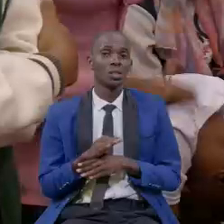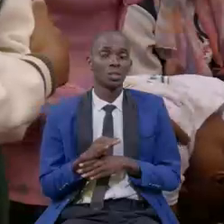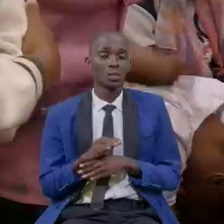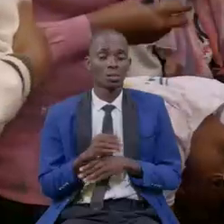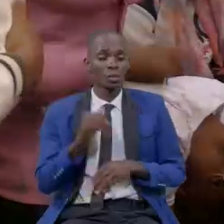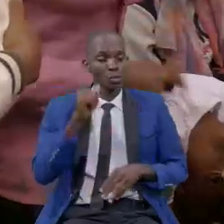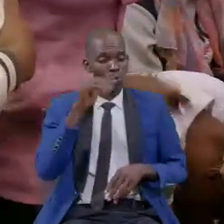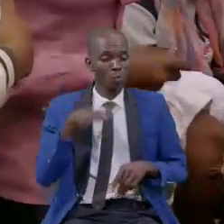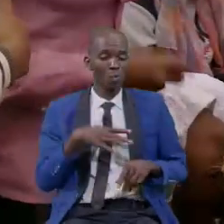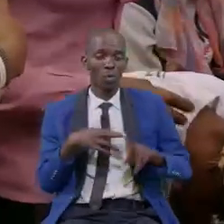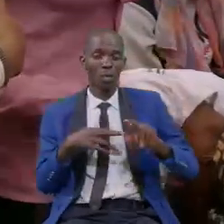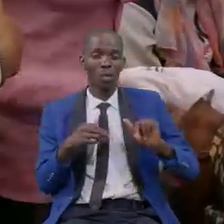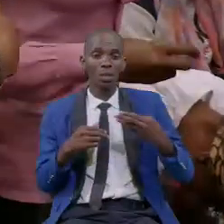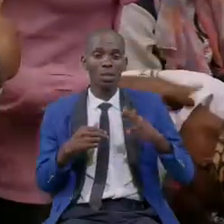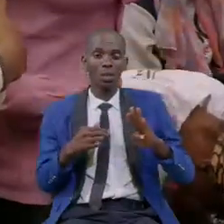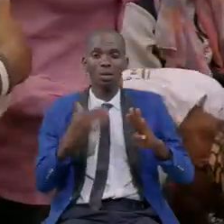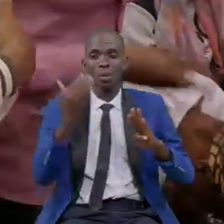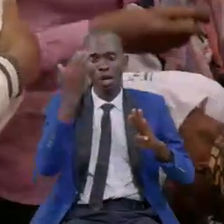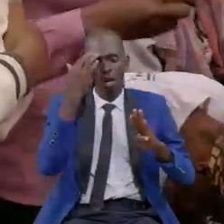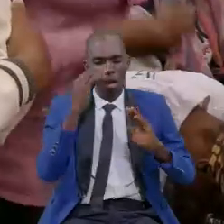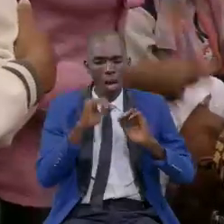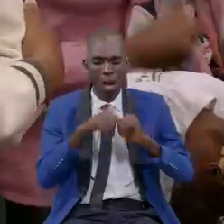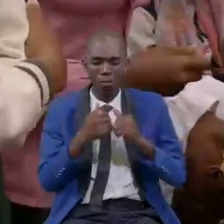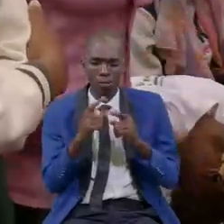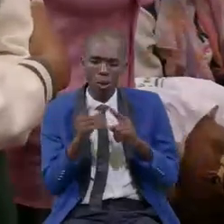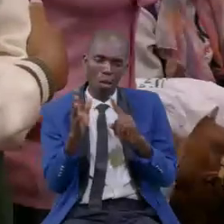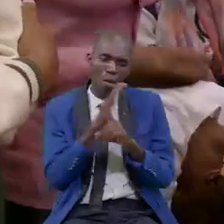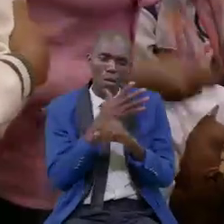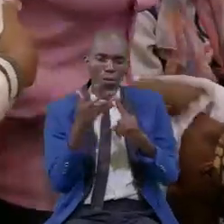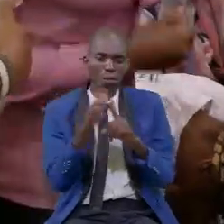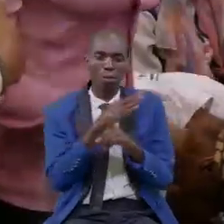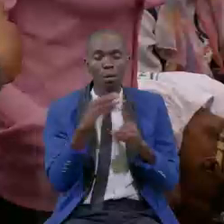she knew how to catch men.